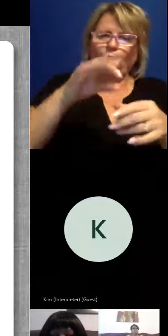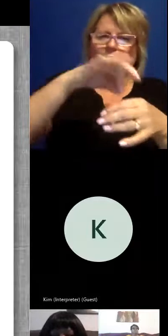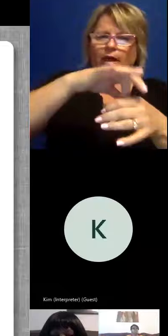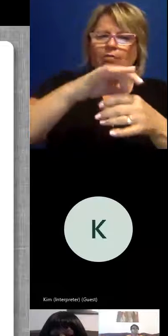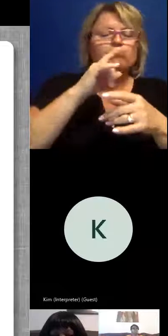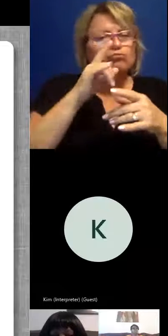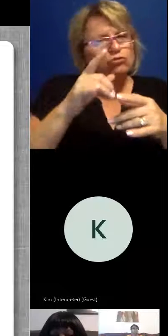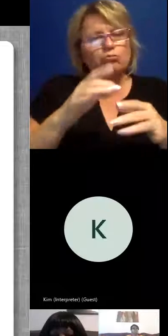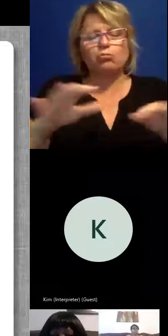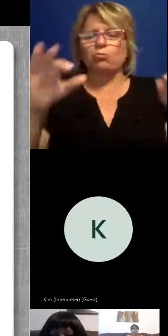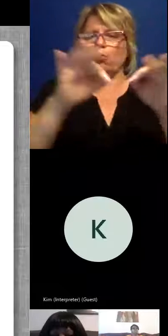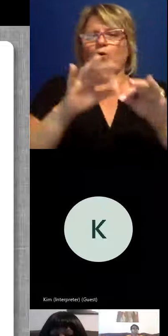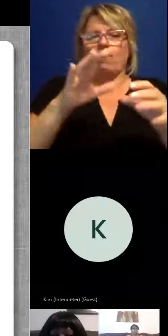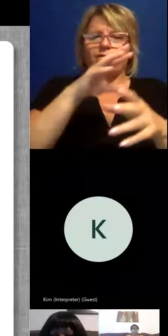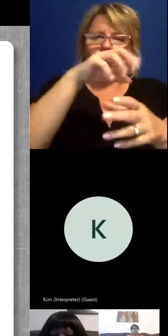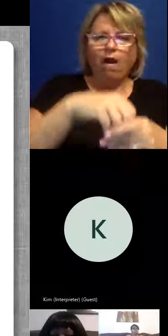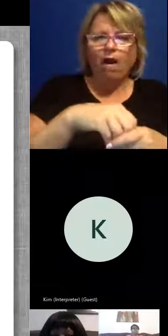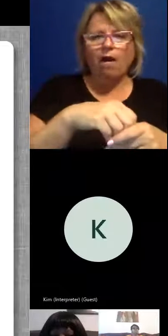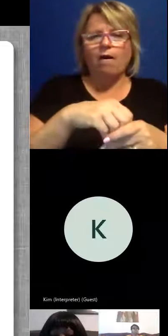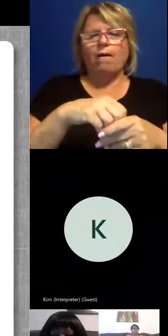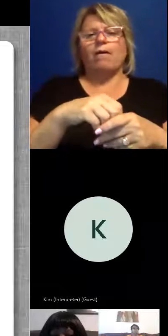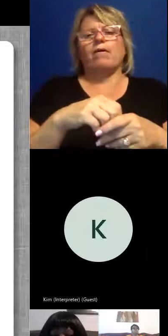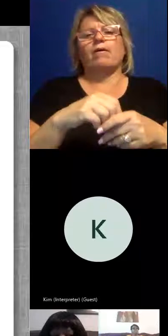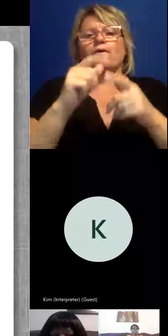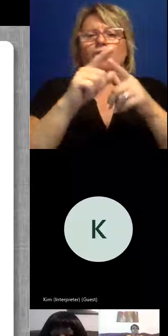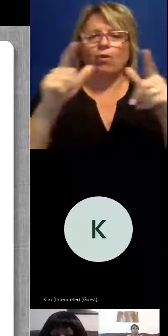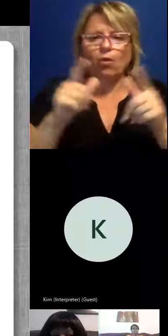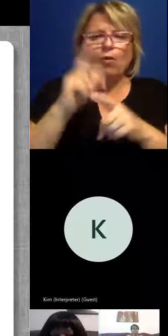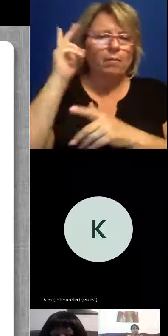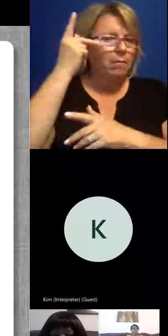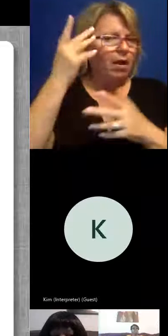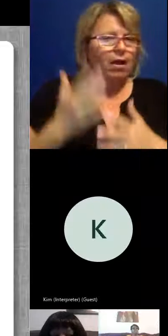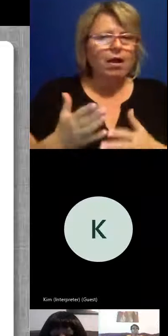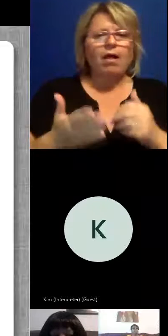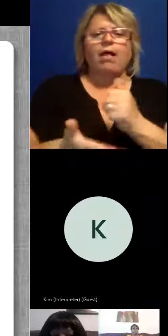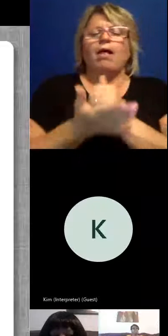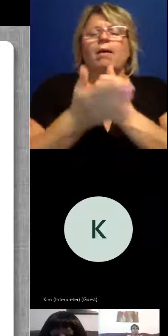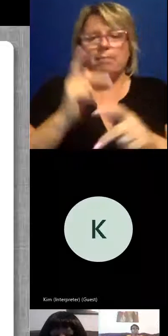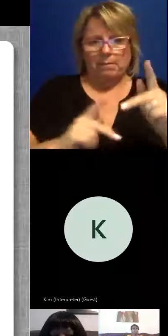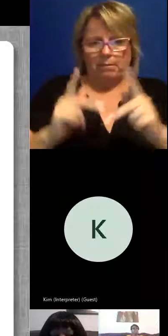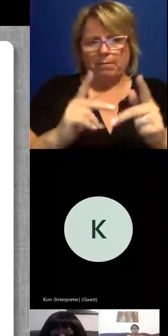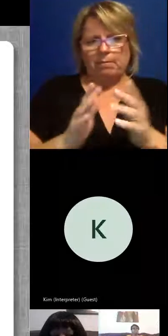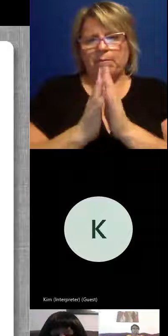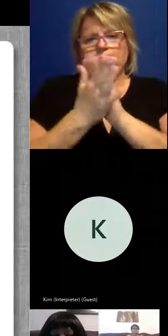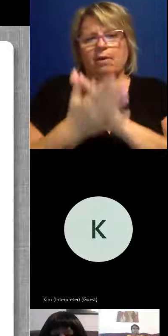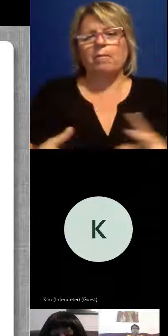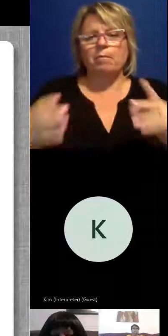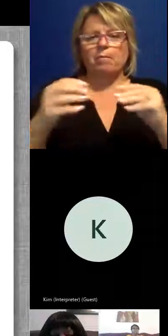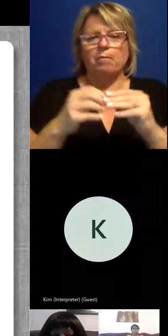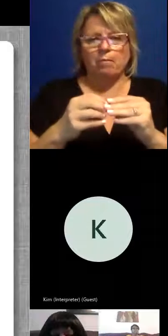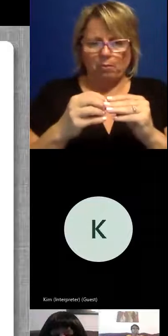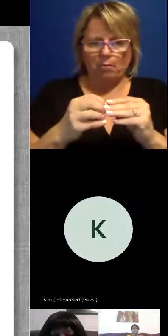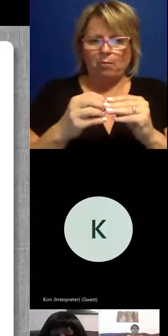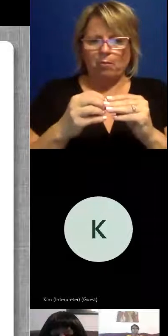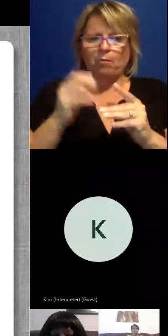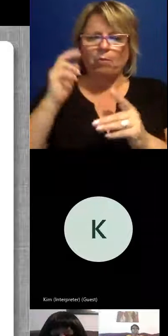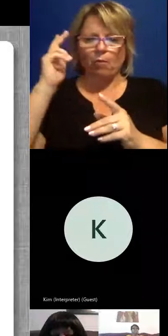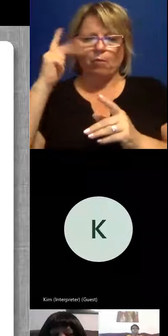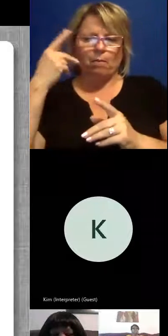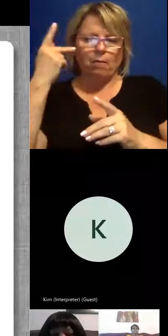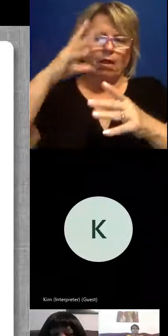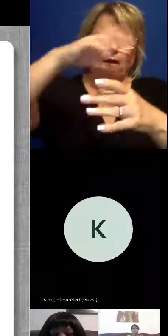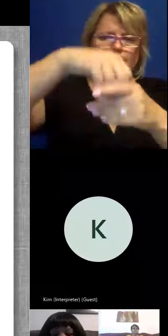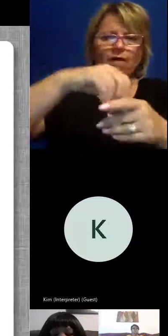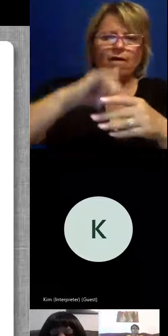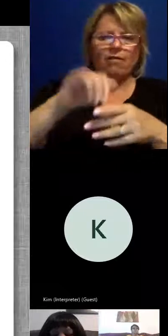being involved in local politics can help individuals to become more politically active in their